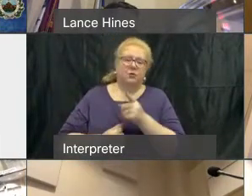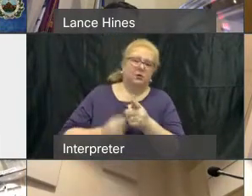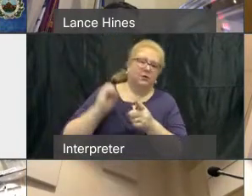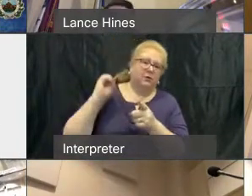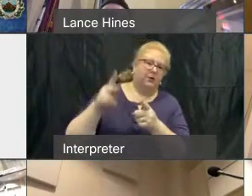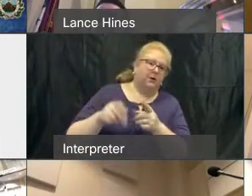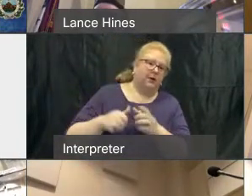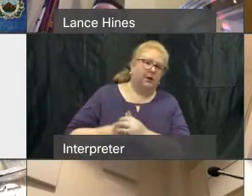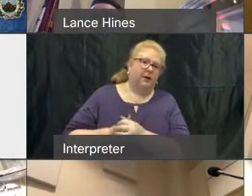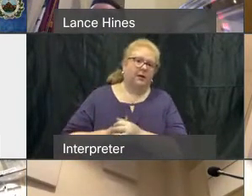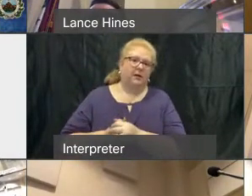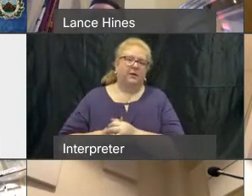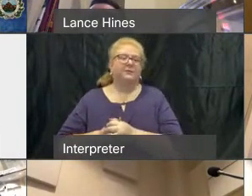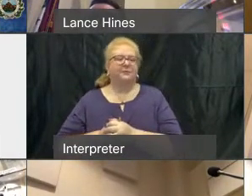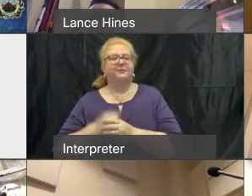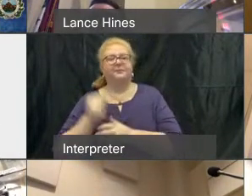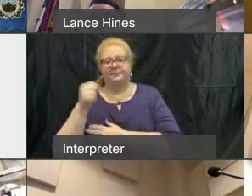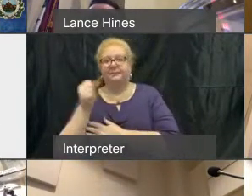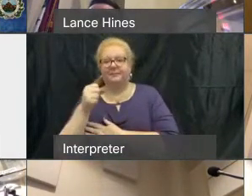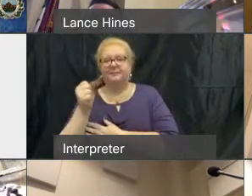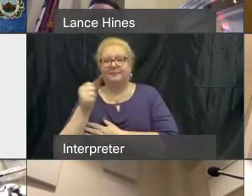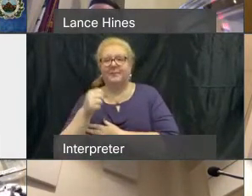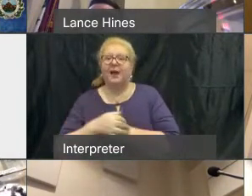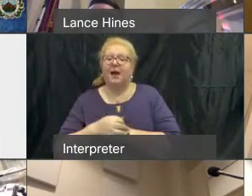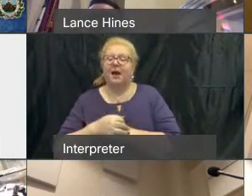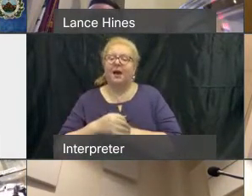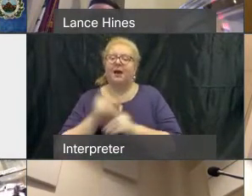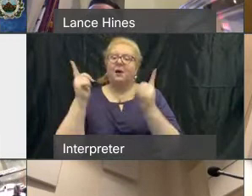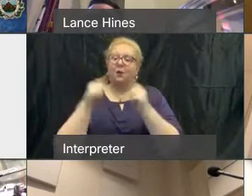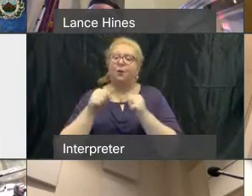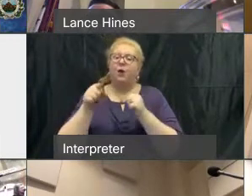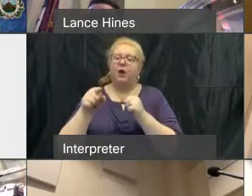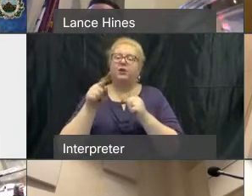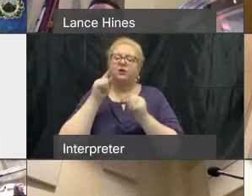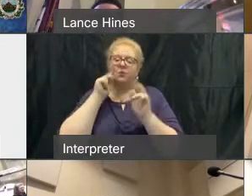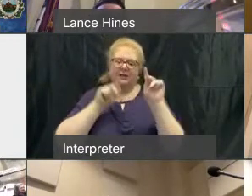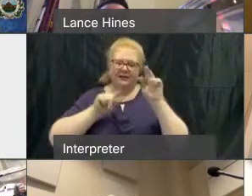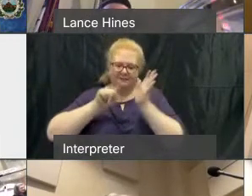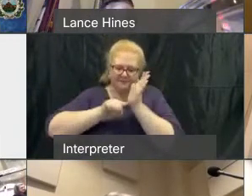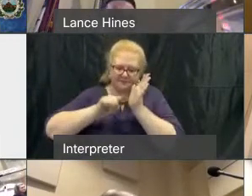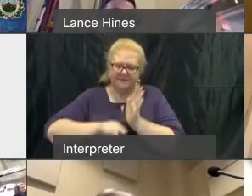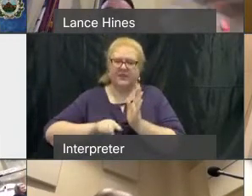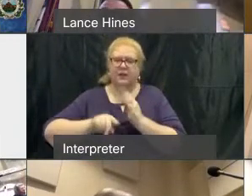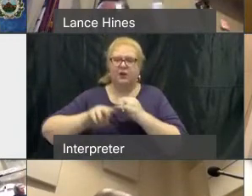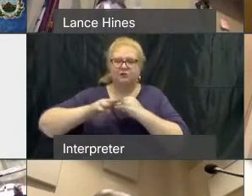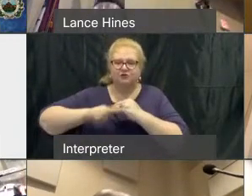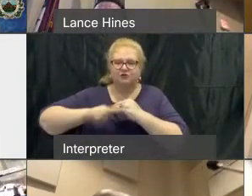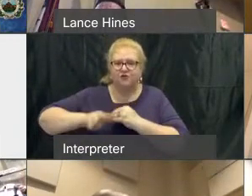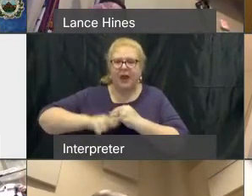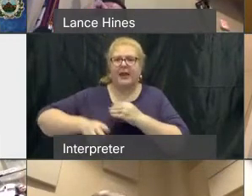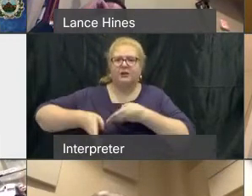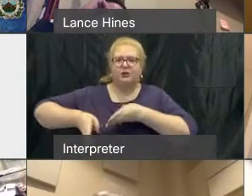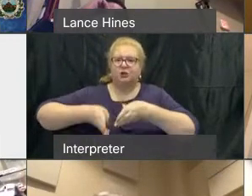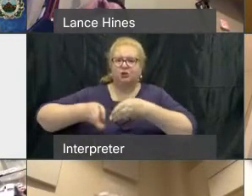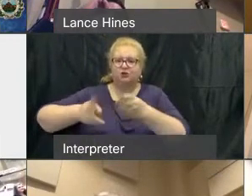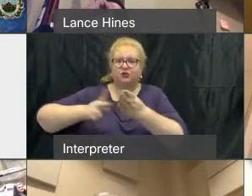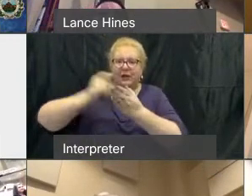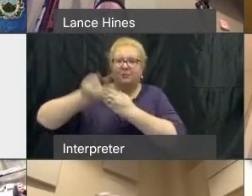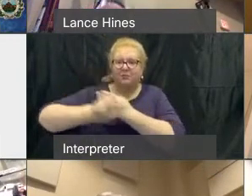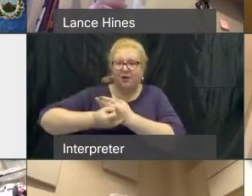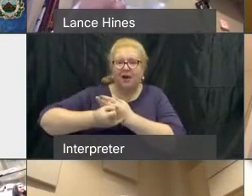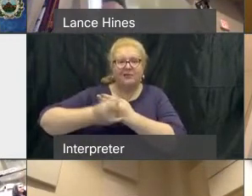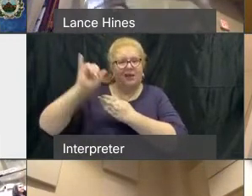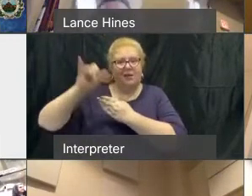are you okay? Yeah. Uh-huh. But when you start looking at drainage and street projects, I mean, street